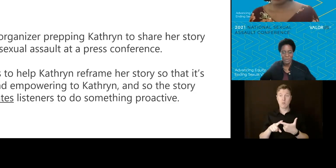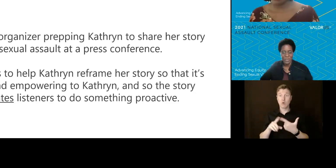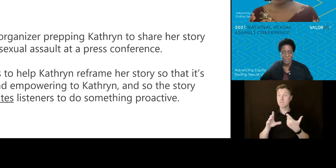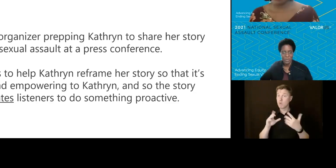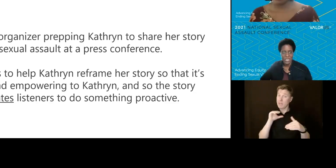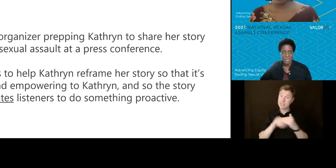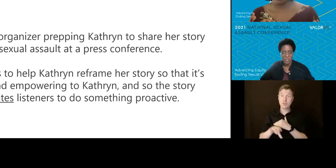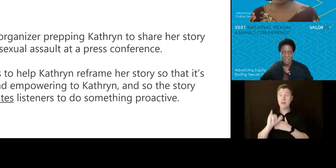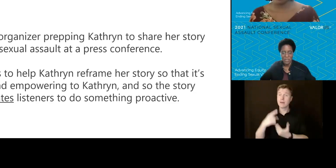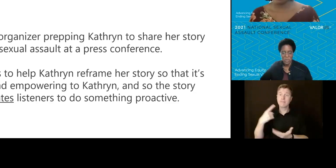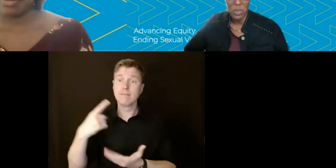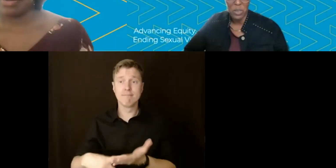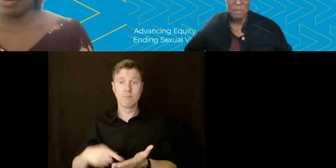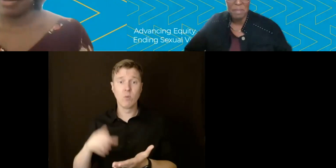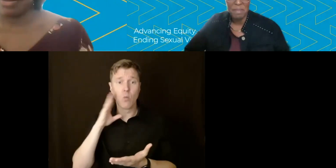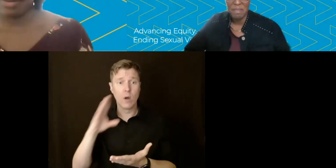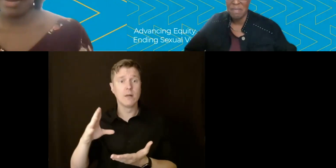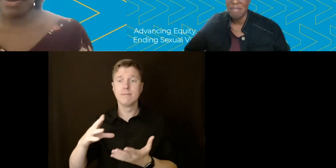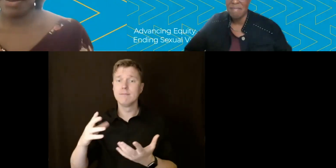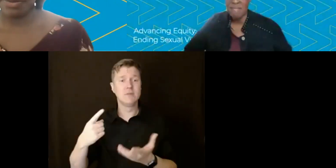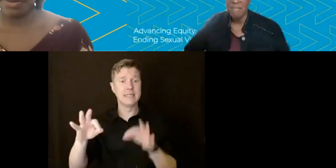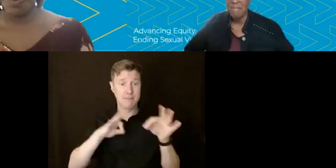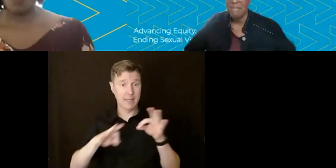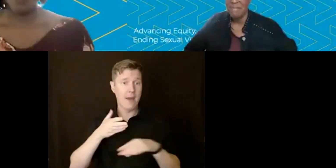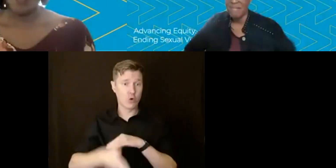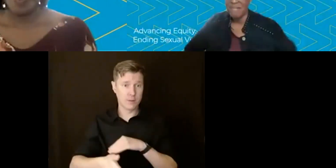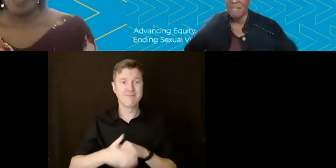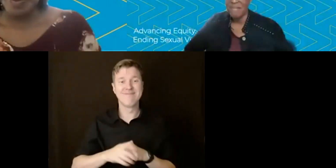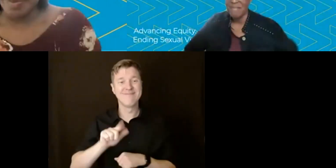and we'll debrief it afterwards.